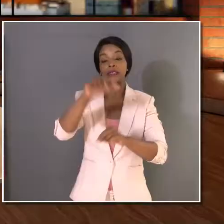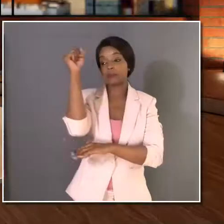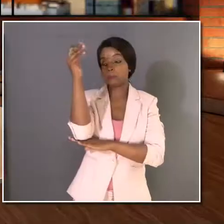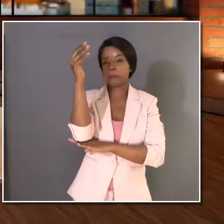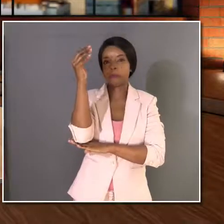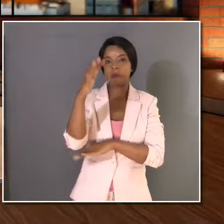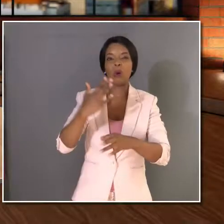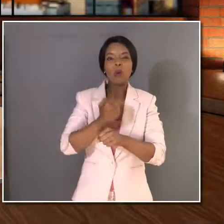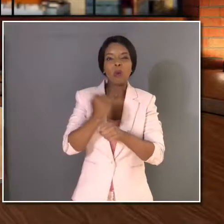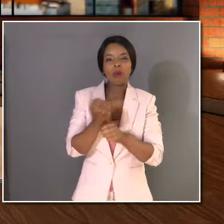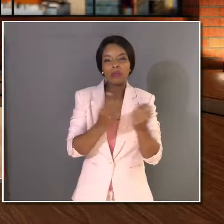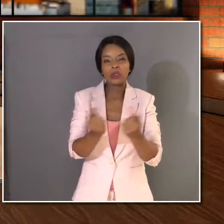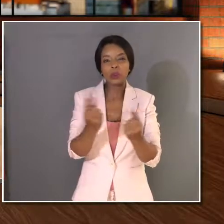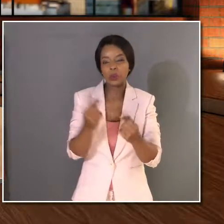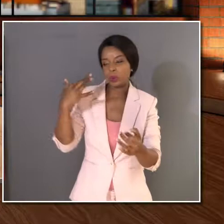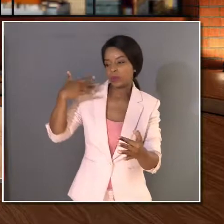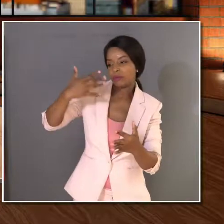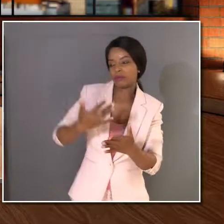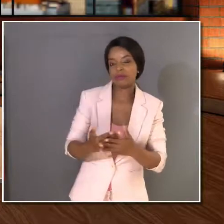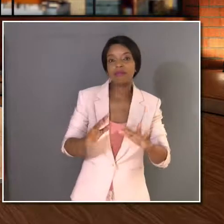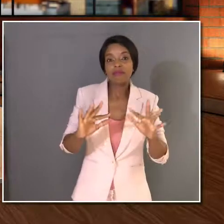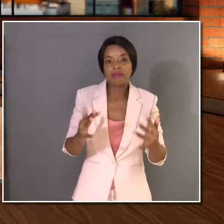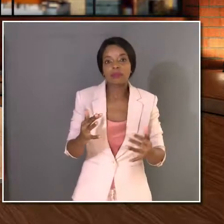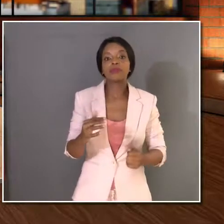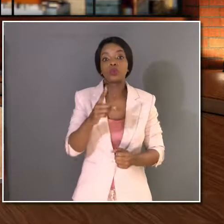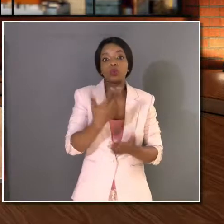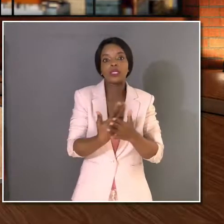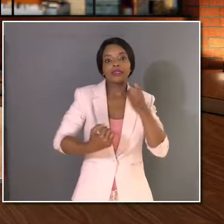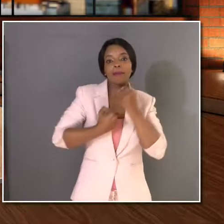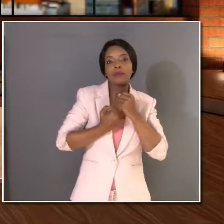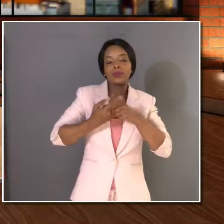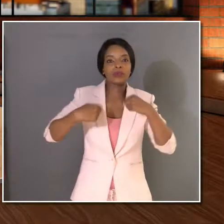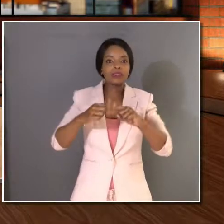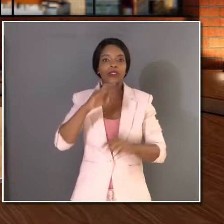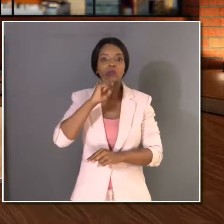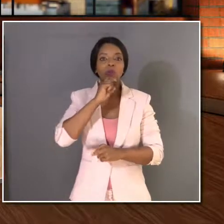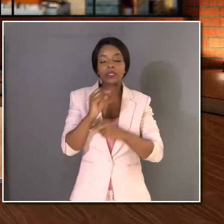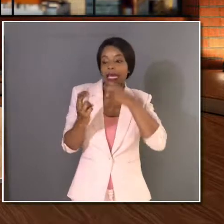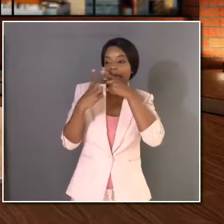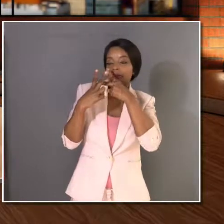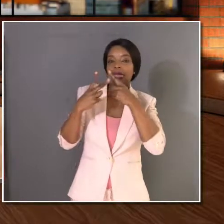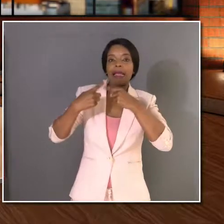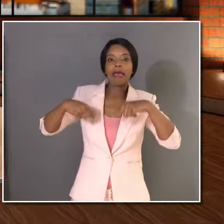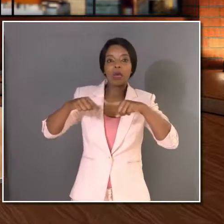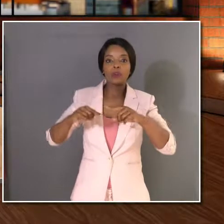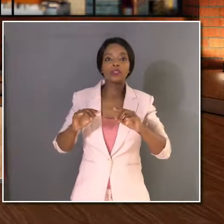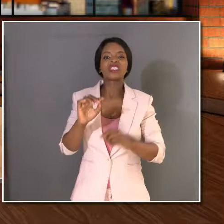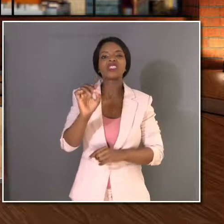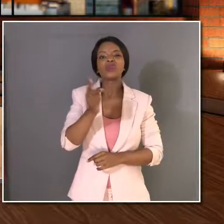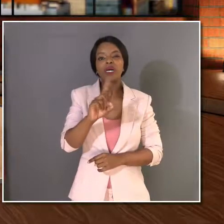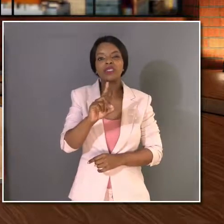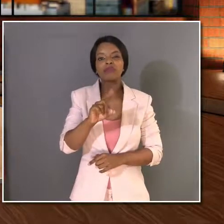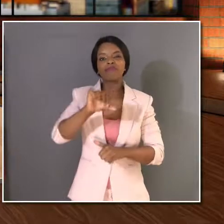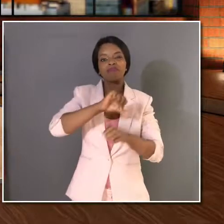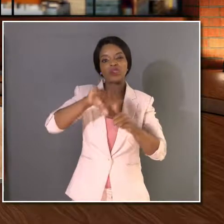and disability empowerment by using official hashtags when posting on social media. The official hashtag for this event